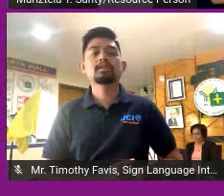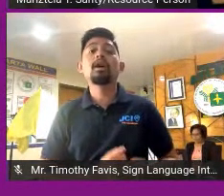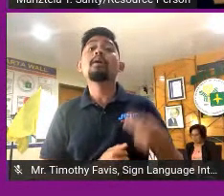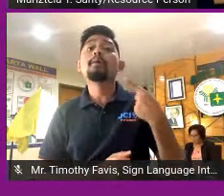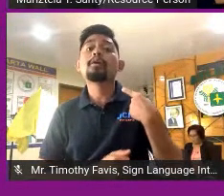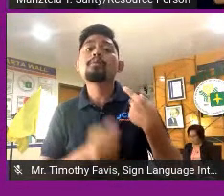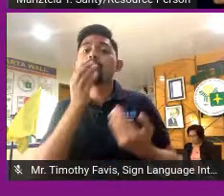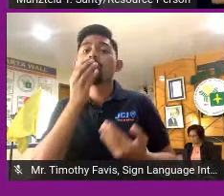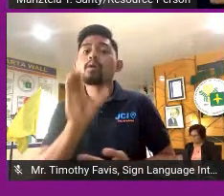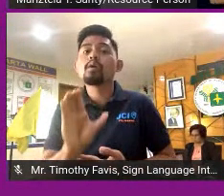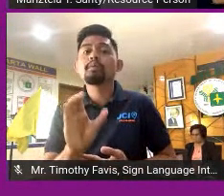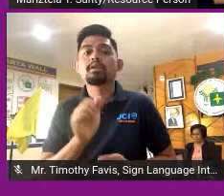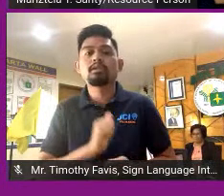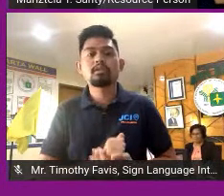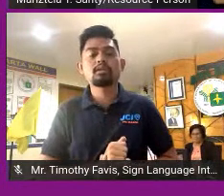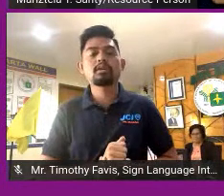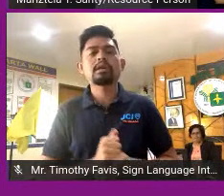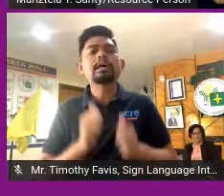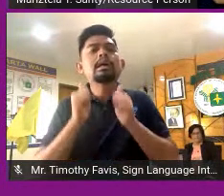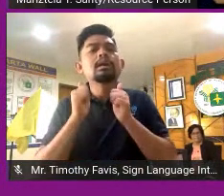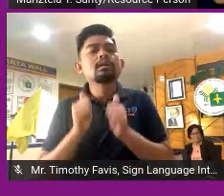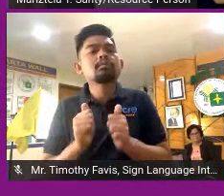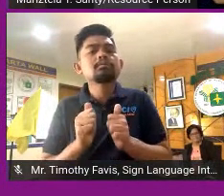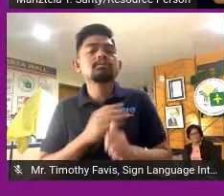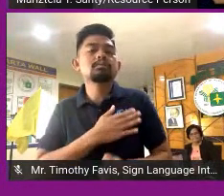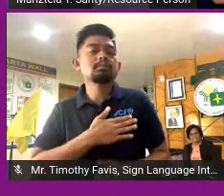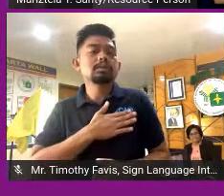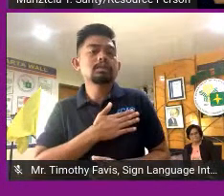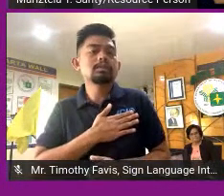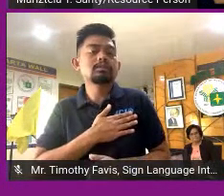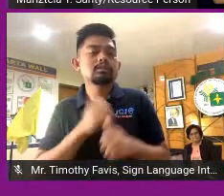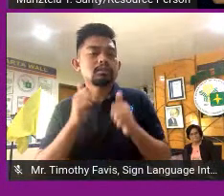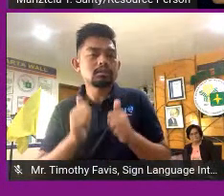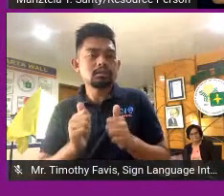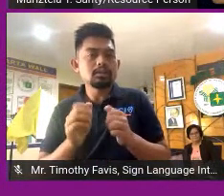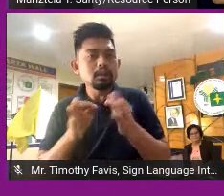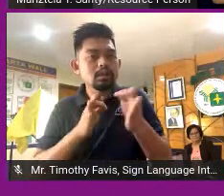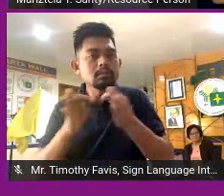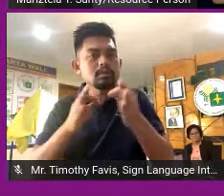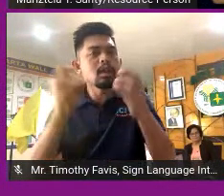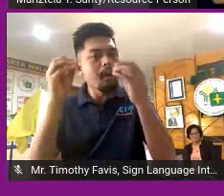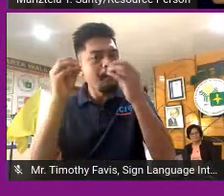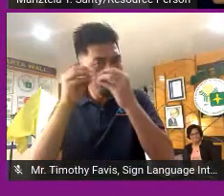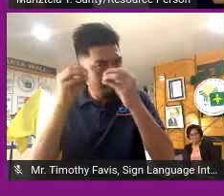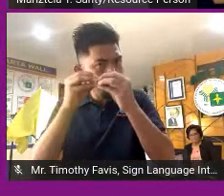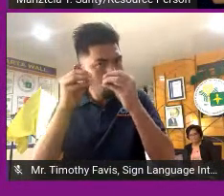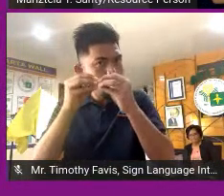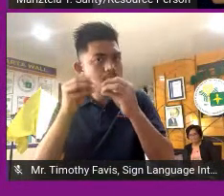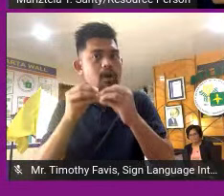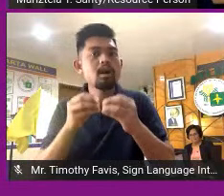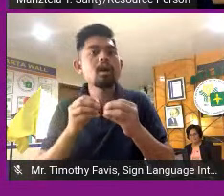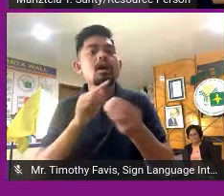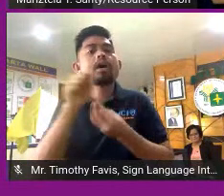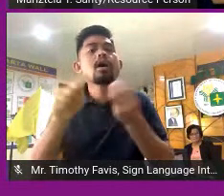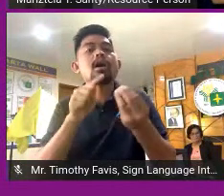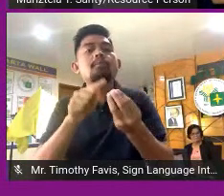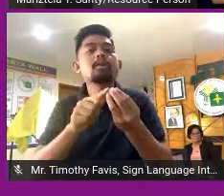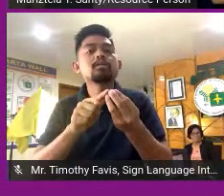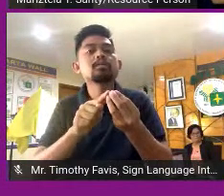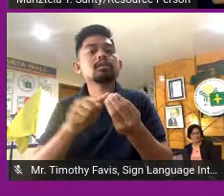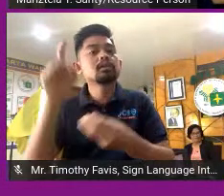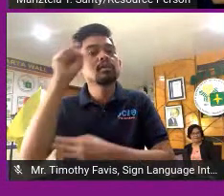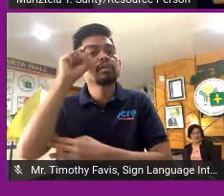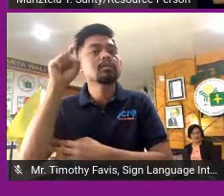meron sige, po. Meron pa po. Can you expand more of the concept of sex and gender specifically regarding